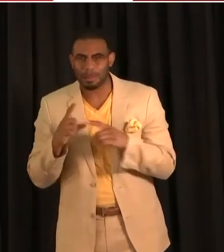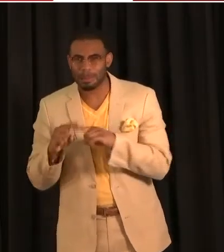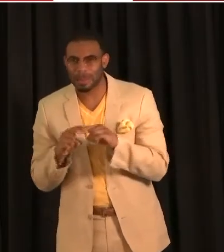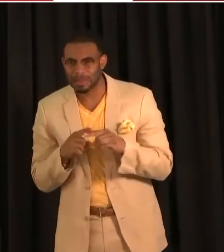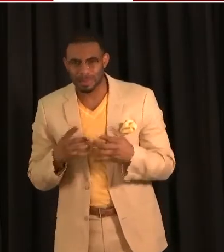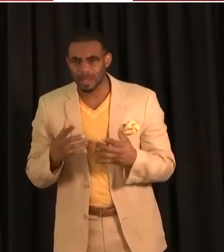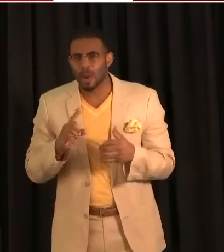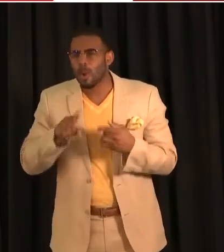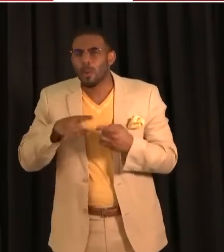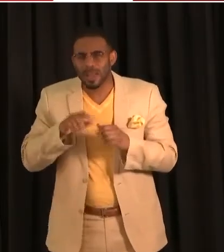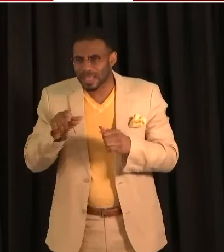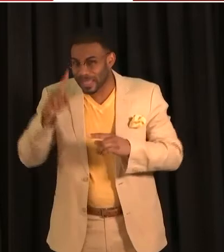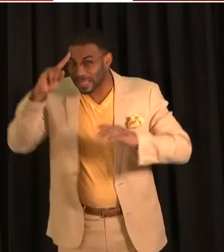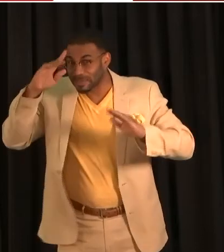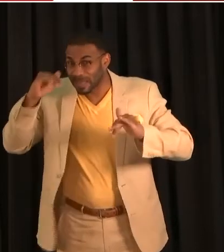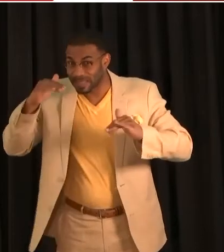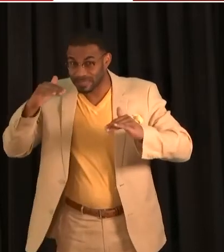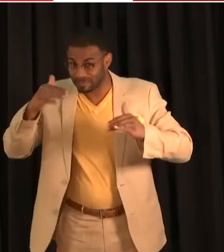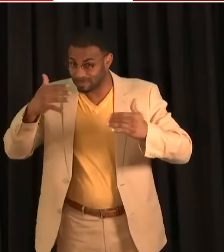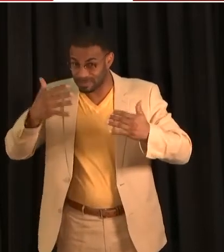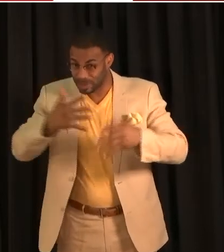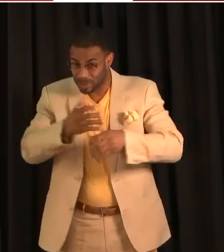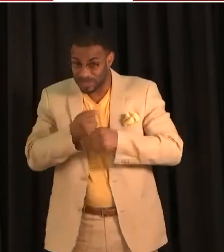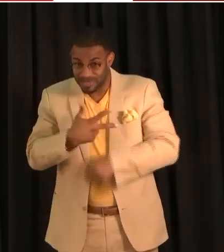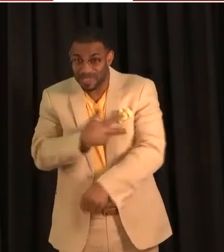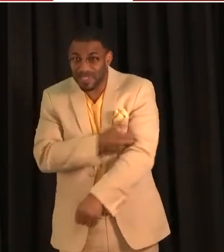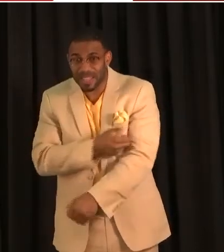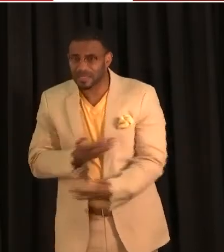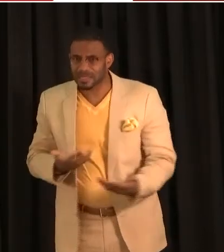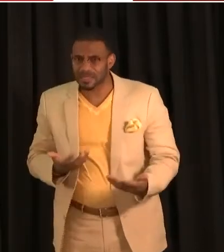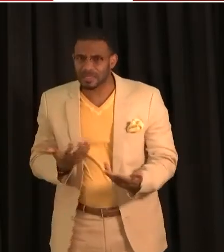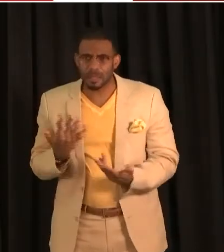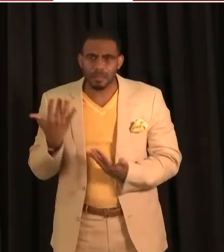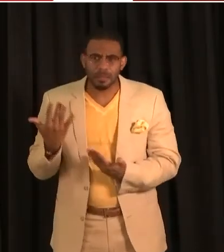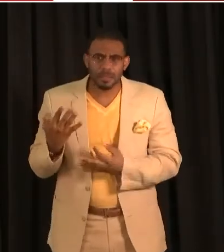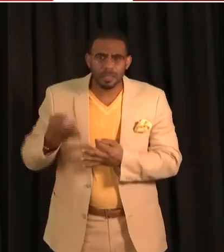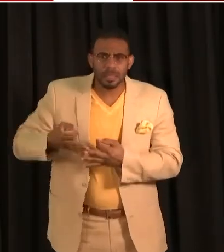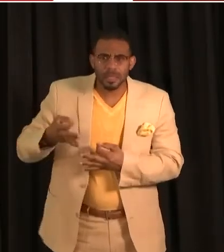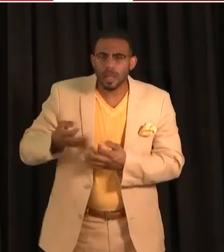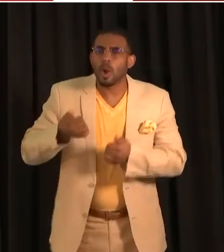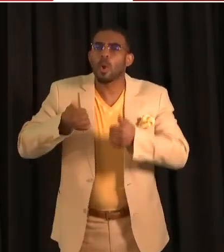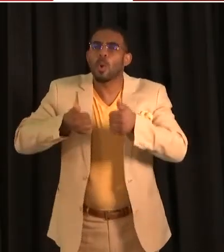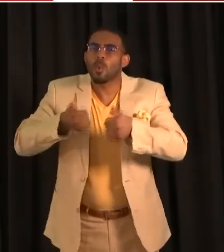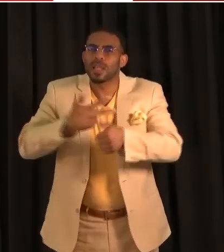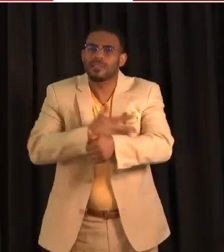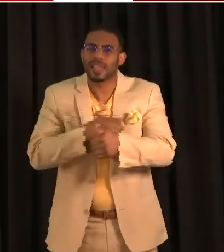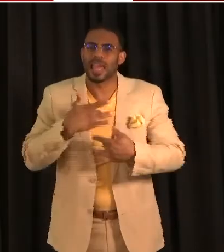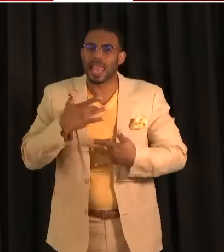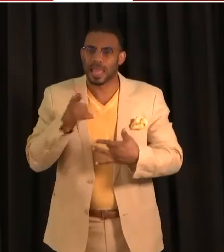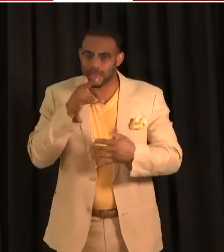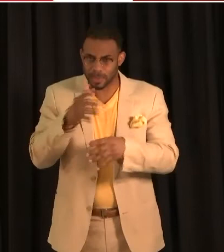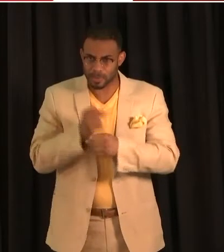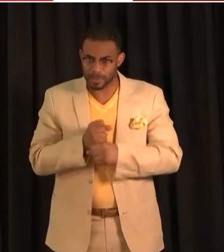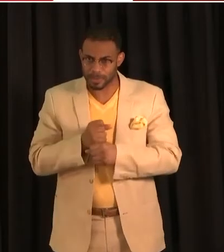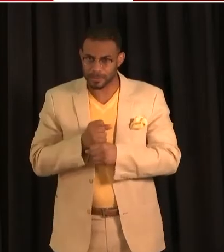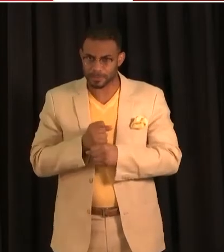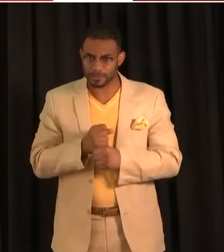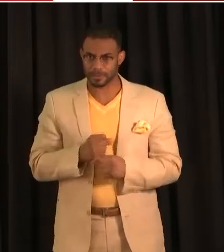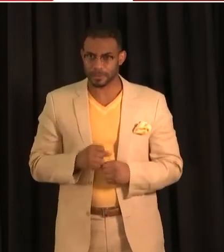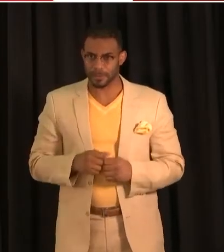health conditions? When could they expect to receive the vaccine, and which vaccine is it likely to be?